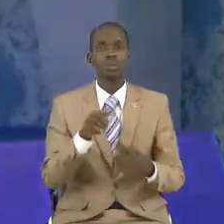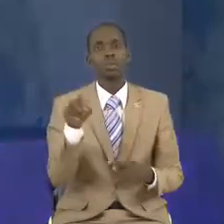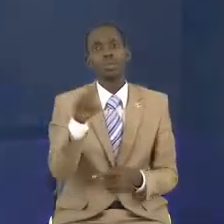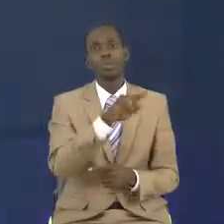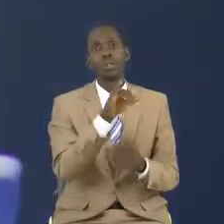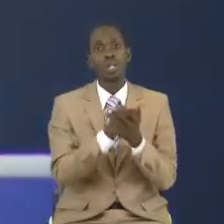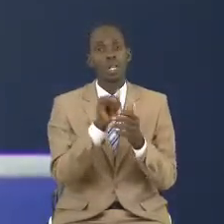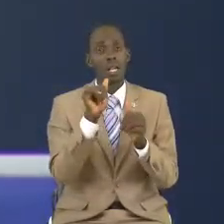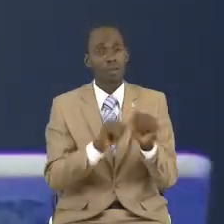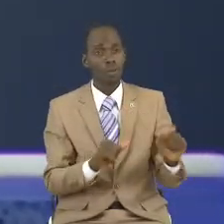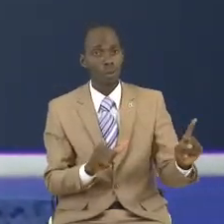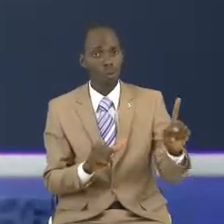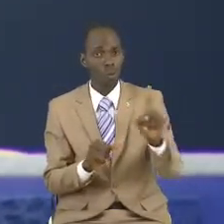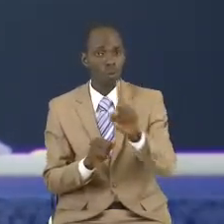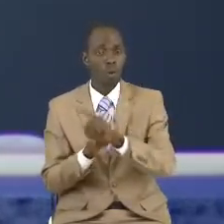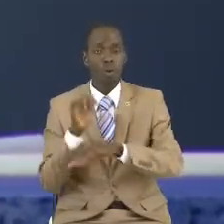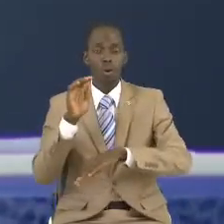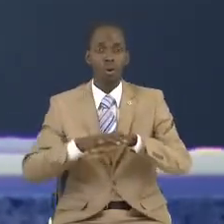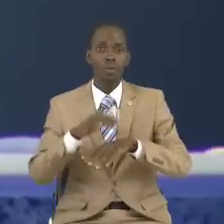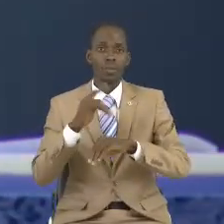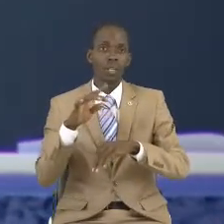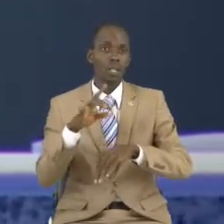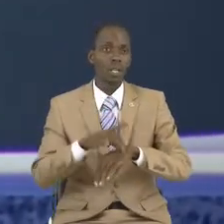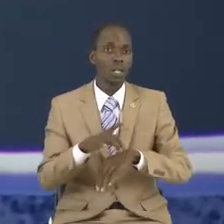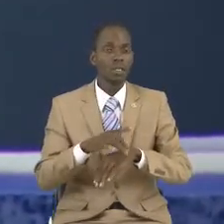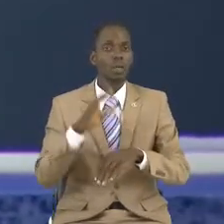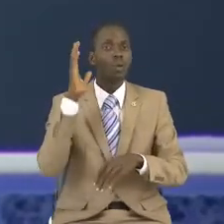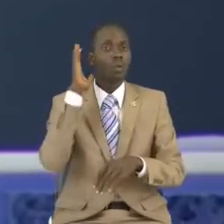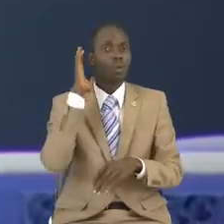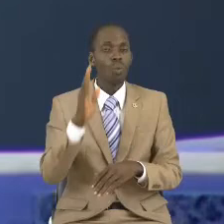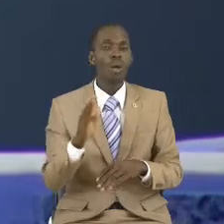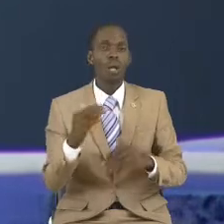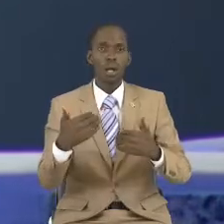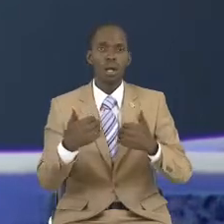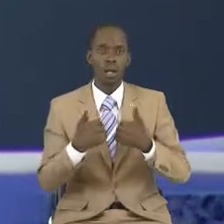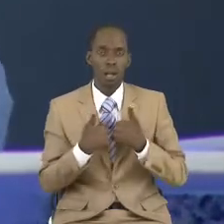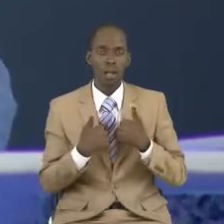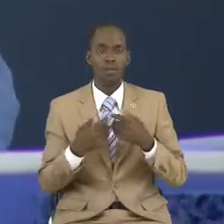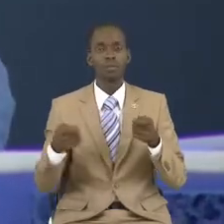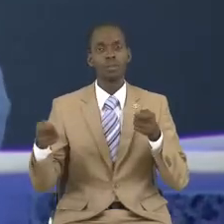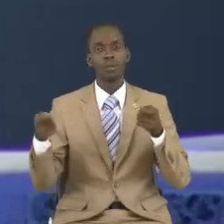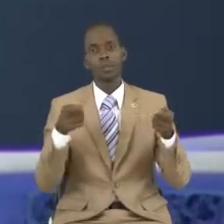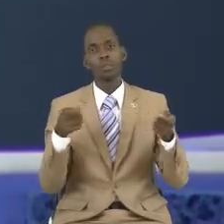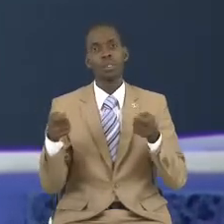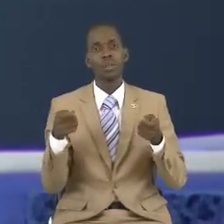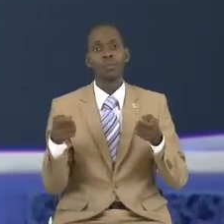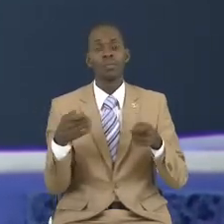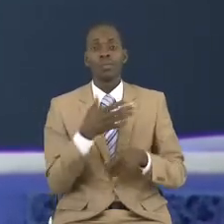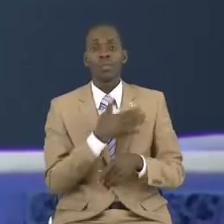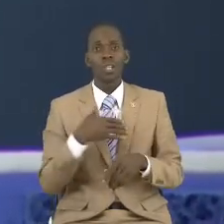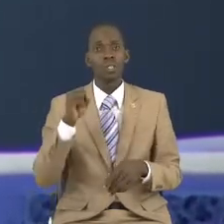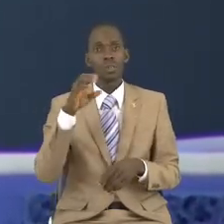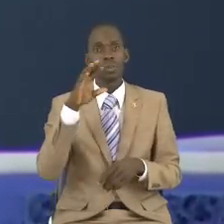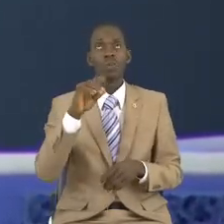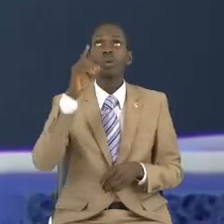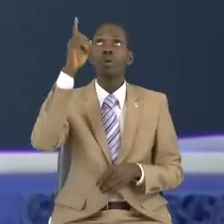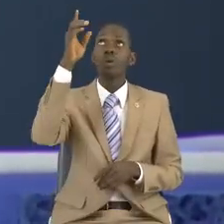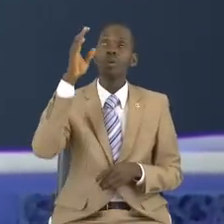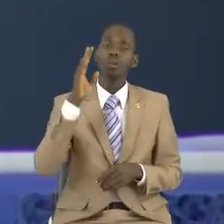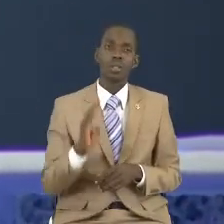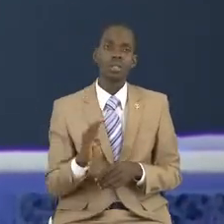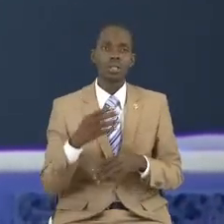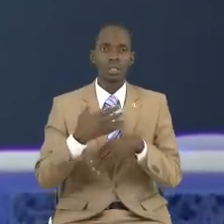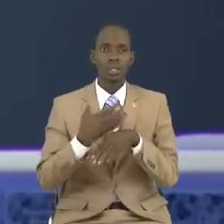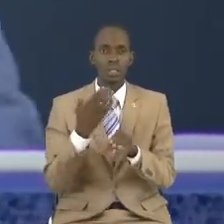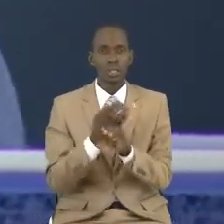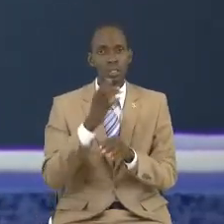on the face of the earth will have dominion and so god created